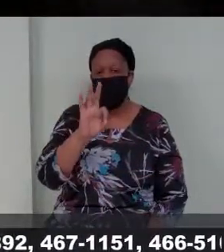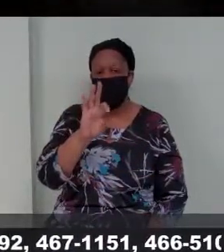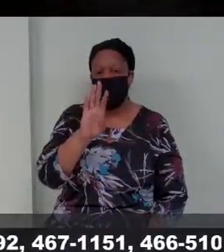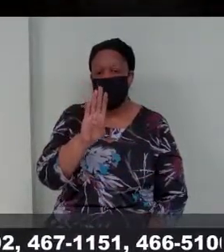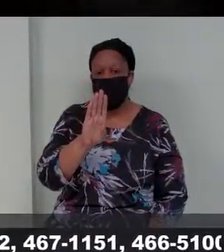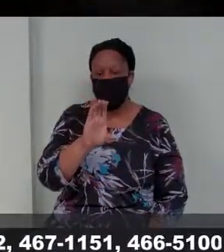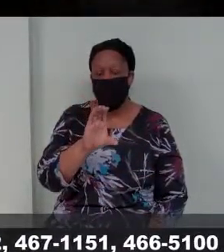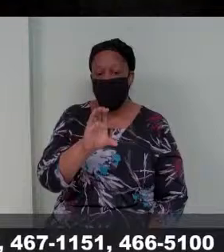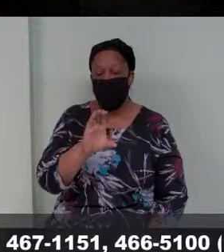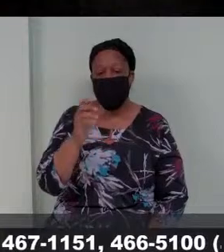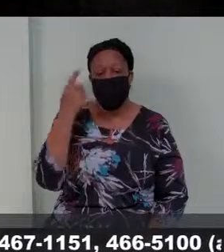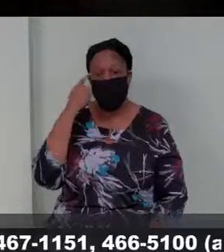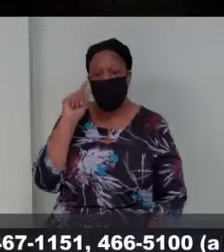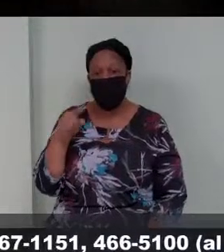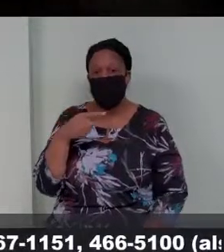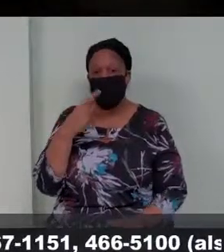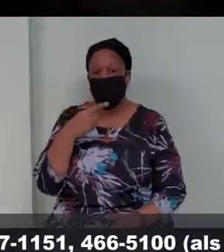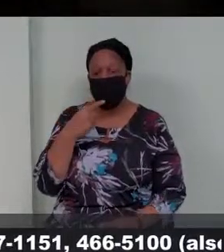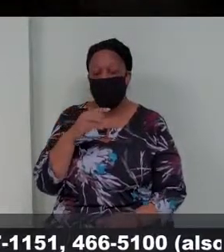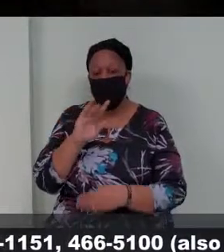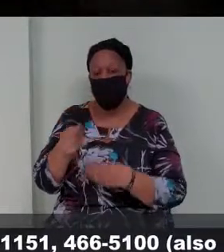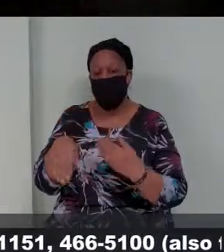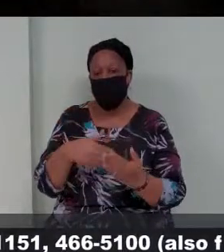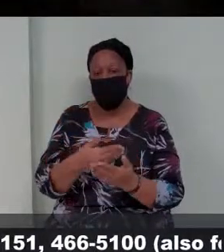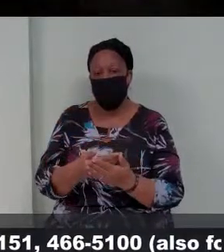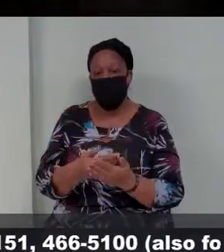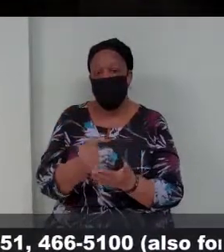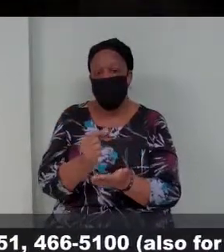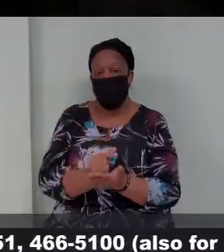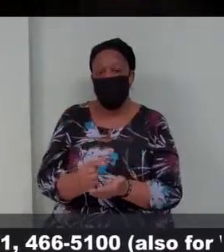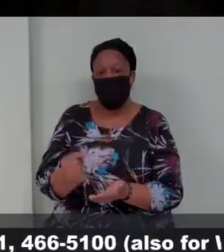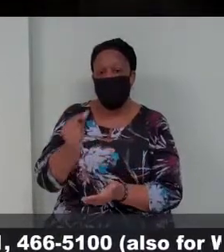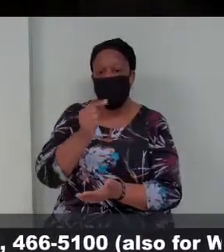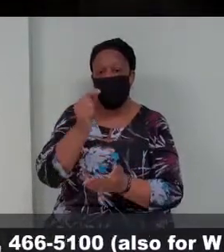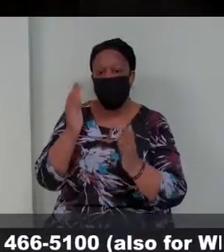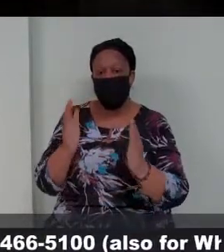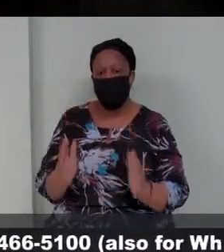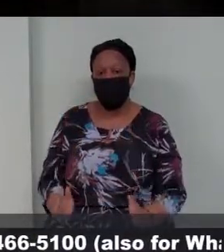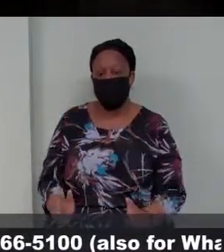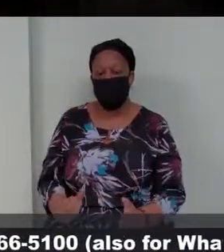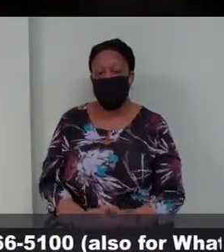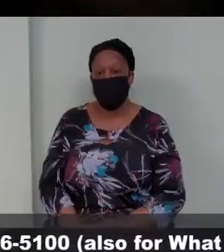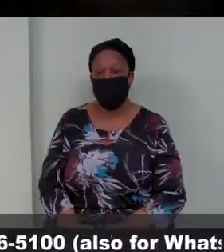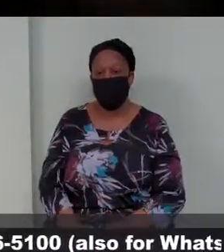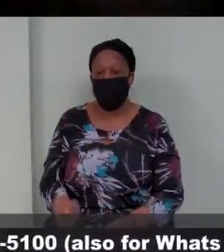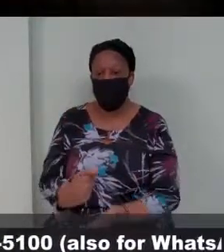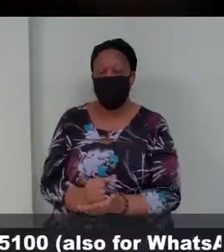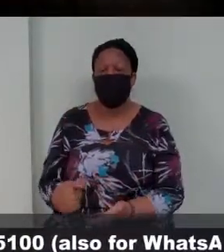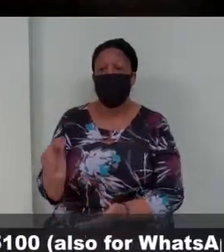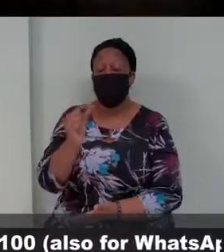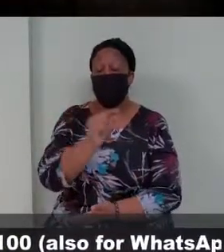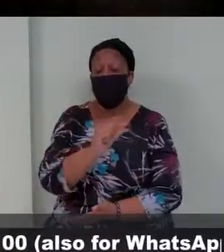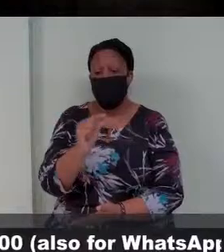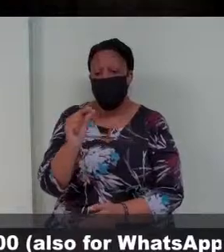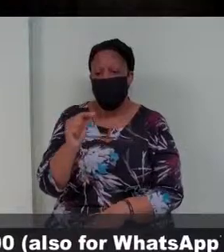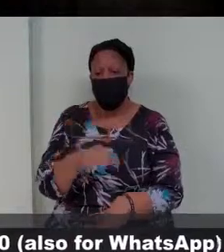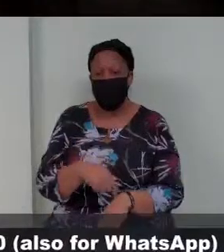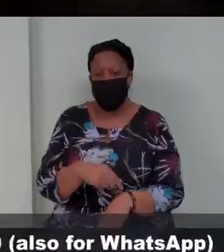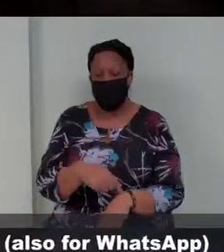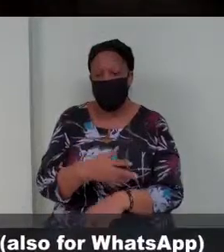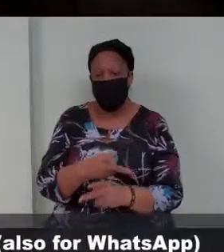College, for her presentation on commencement and how it has been